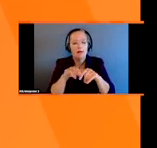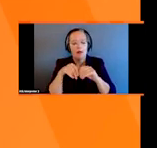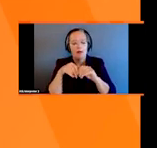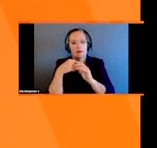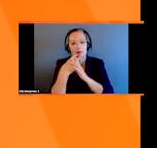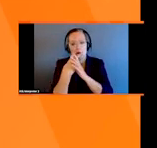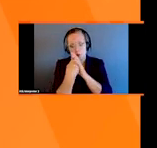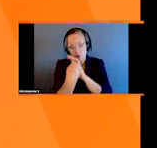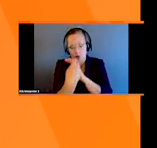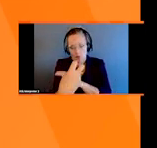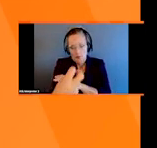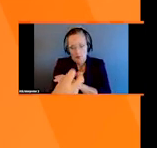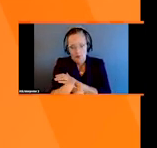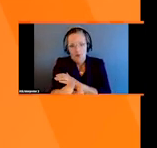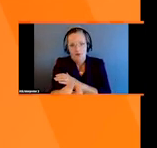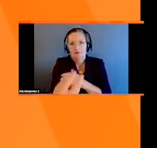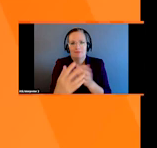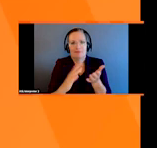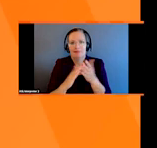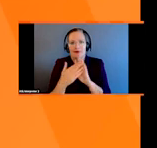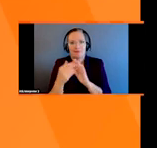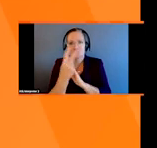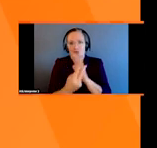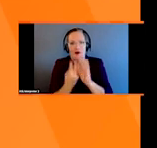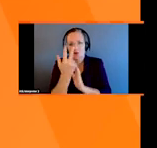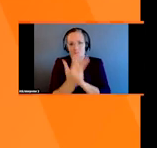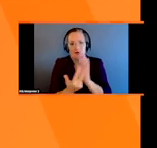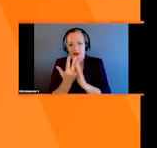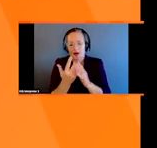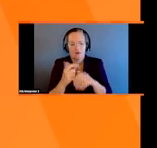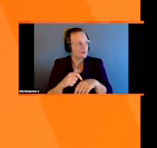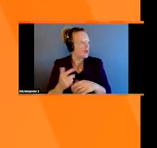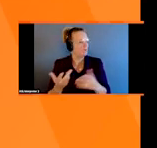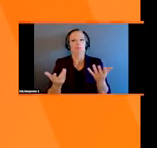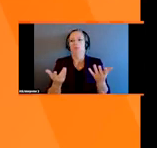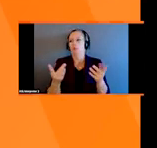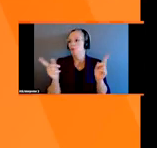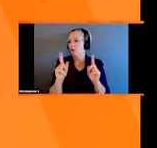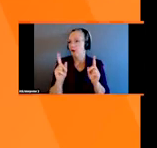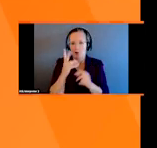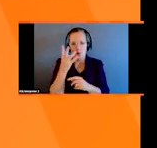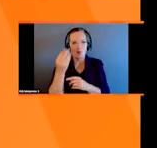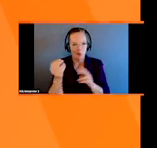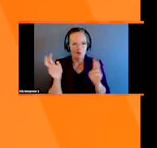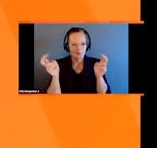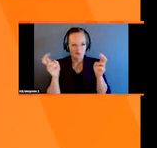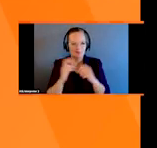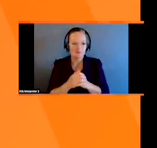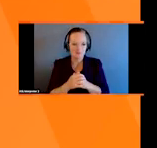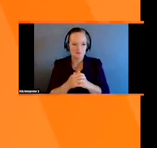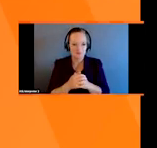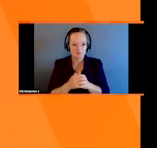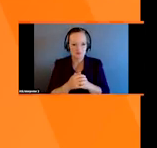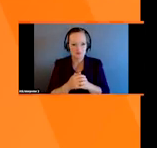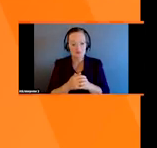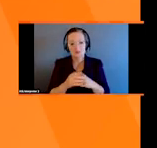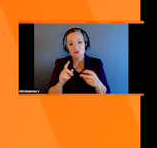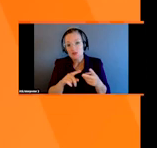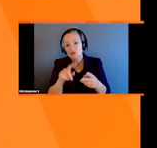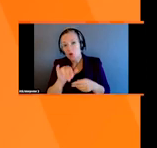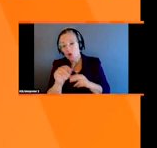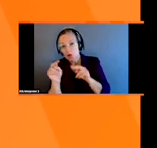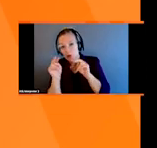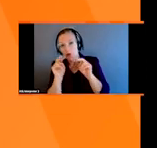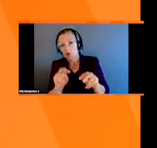Yeah. Yeah. And you might have other stuff in real time. Absolutely. So the other stuff in real time is kind of the bonus content. So like I don't know if that's going